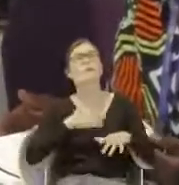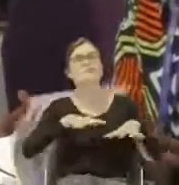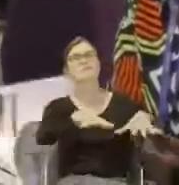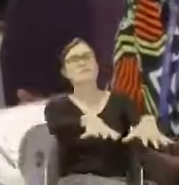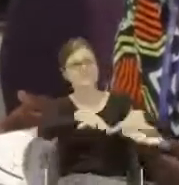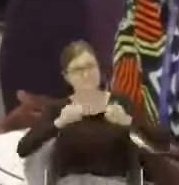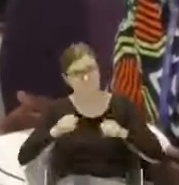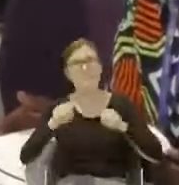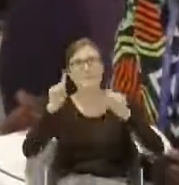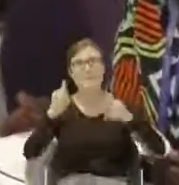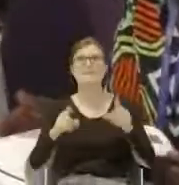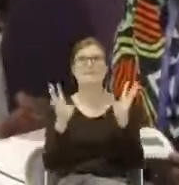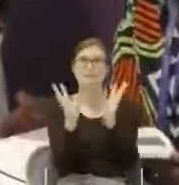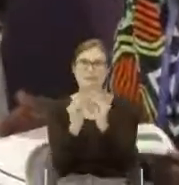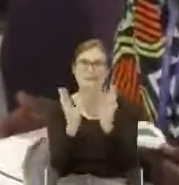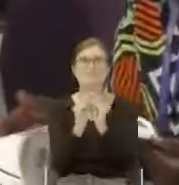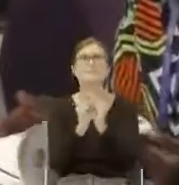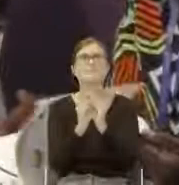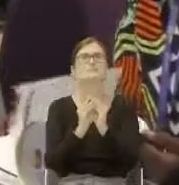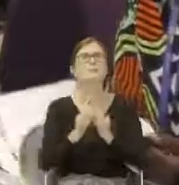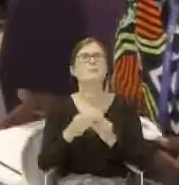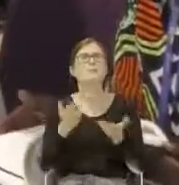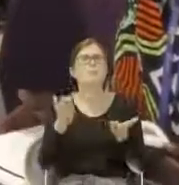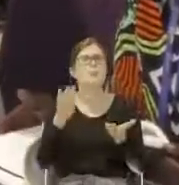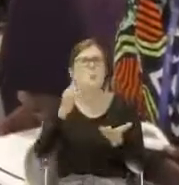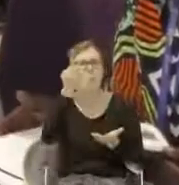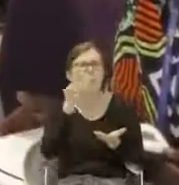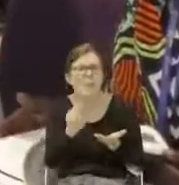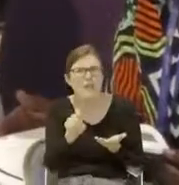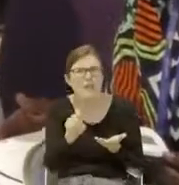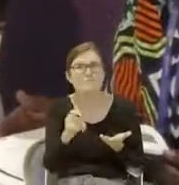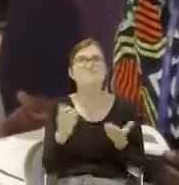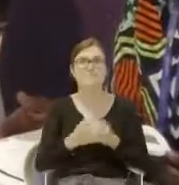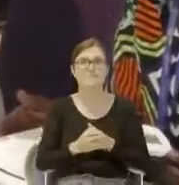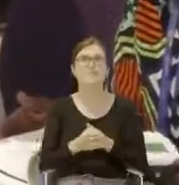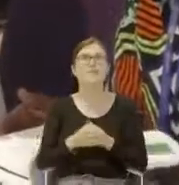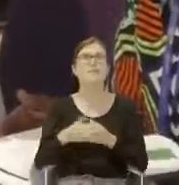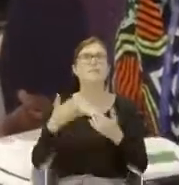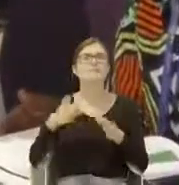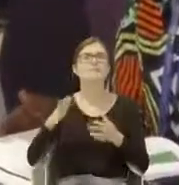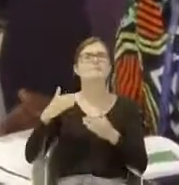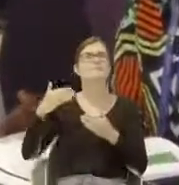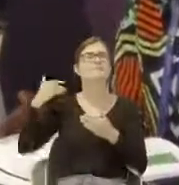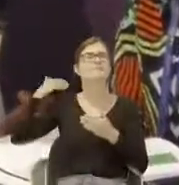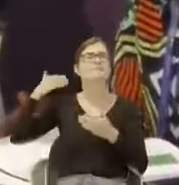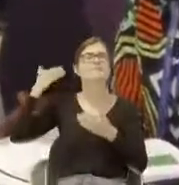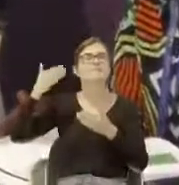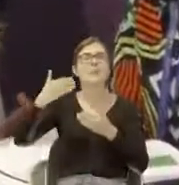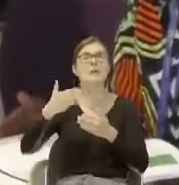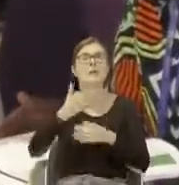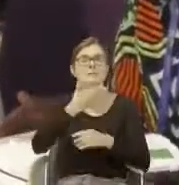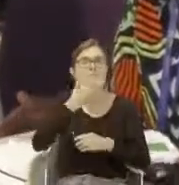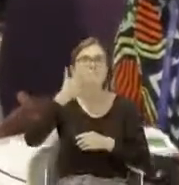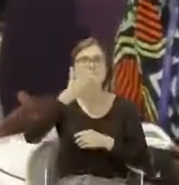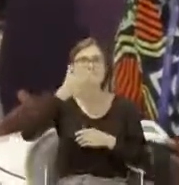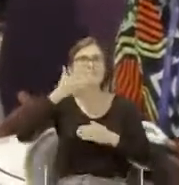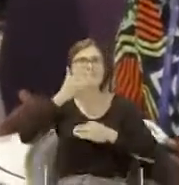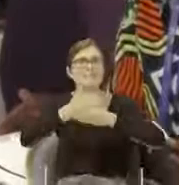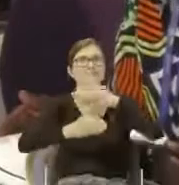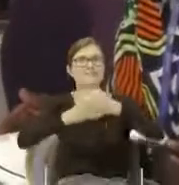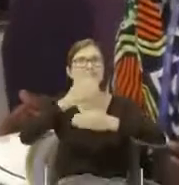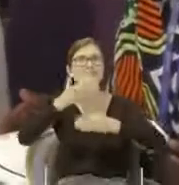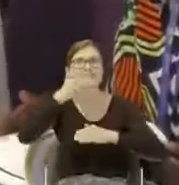at the progress that we have made in the implementation of the new urban agenda, but also to look at the new context and the new